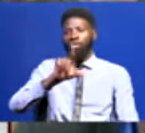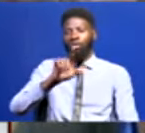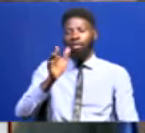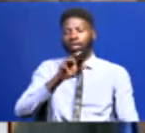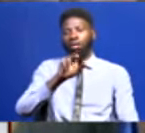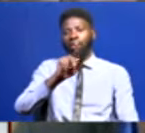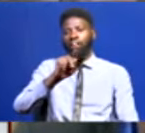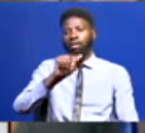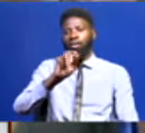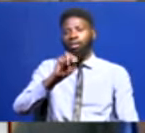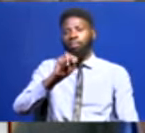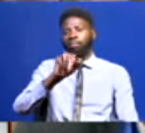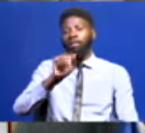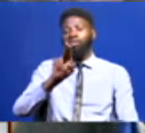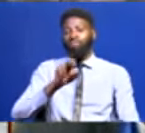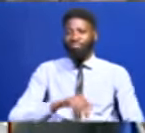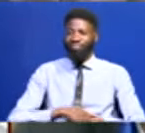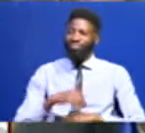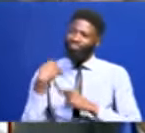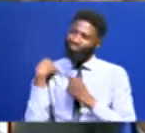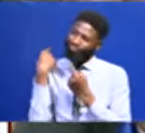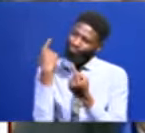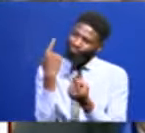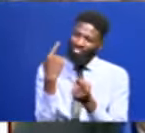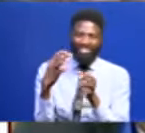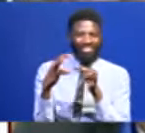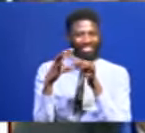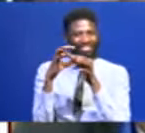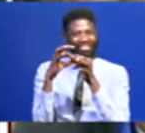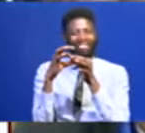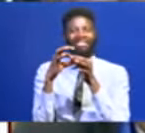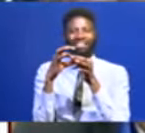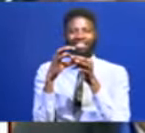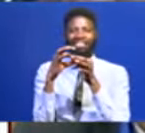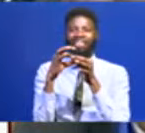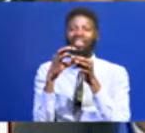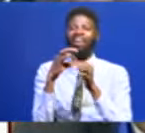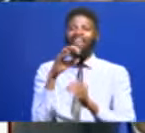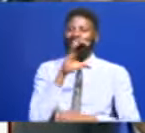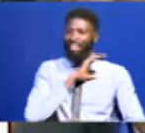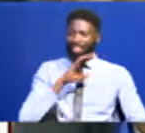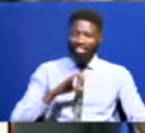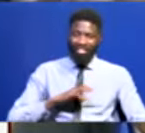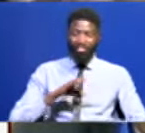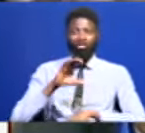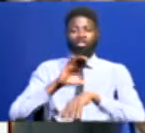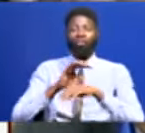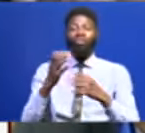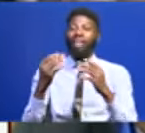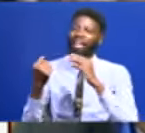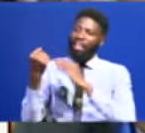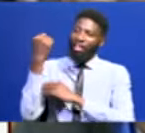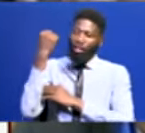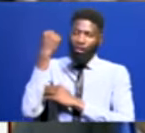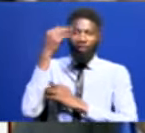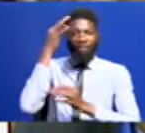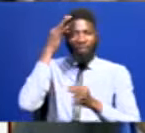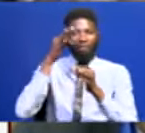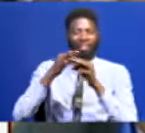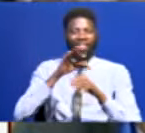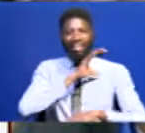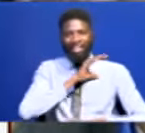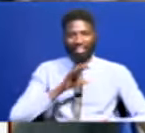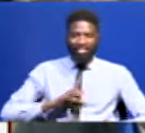been a devoted follower of Christ in Heroes of Faith Christian Fellowship, where she has been a member till